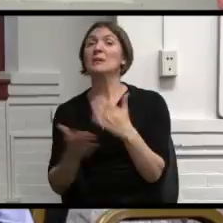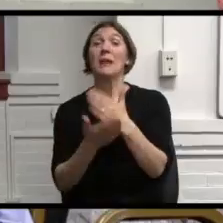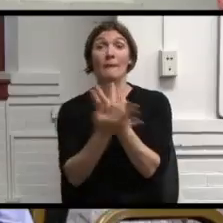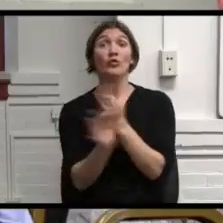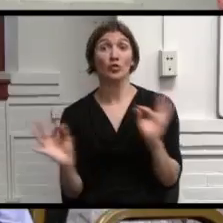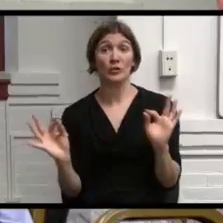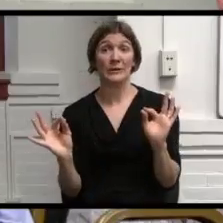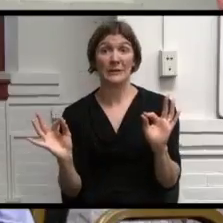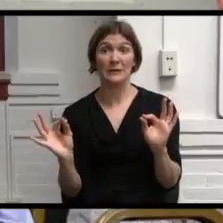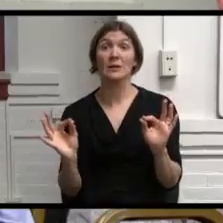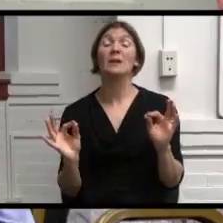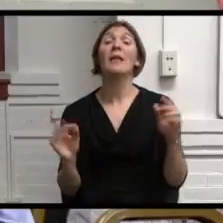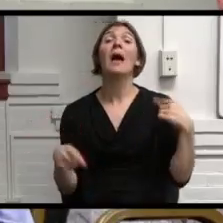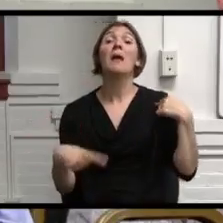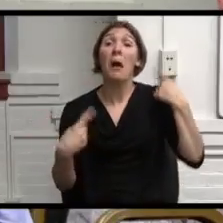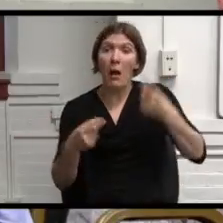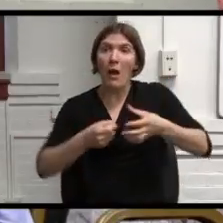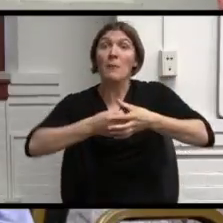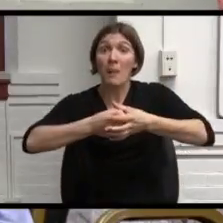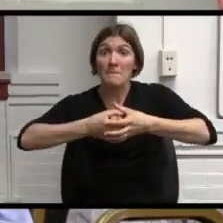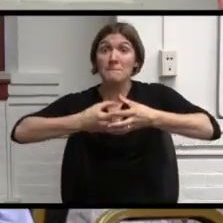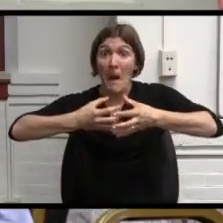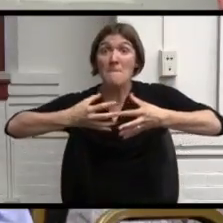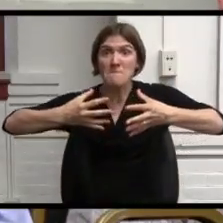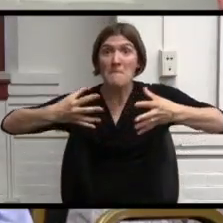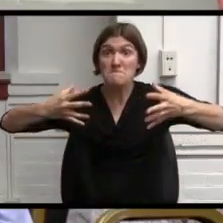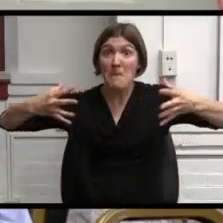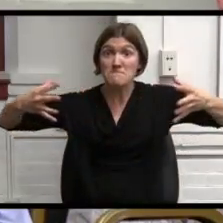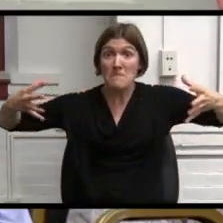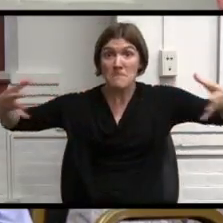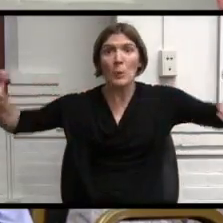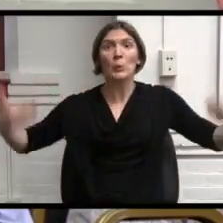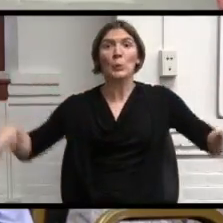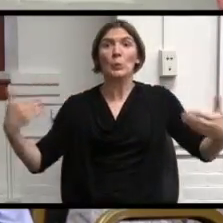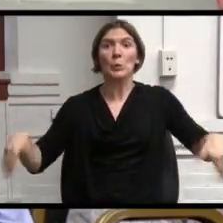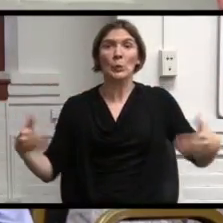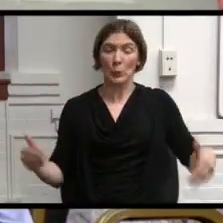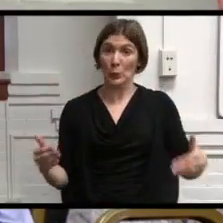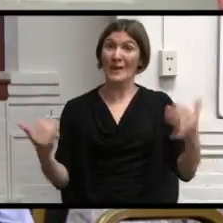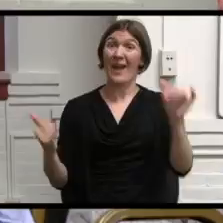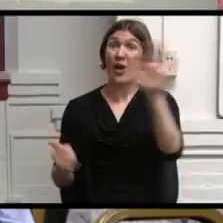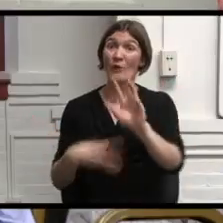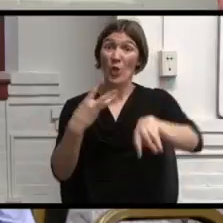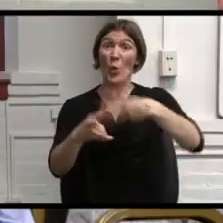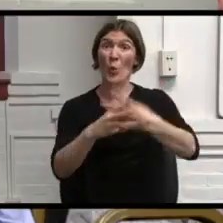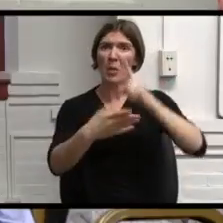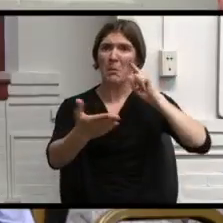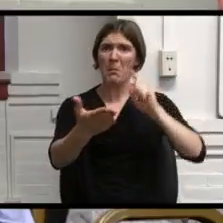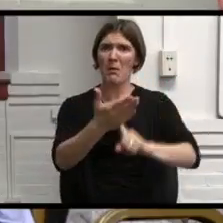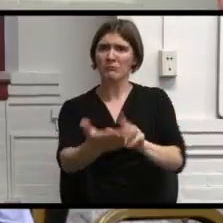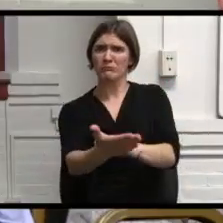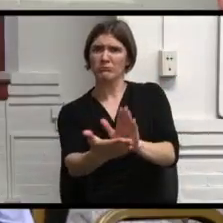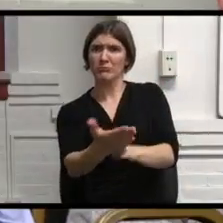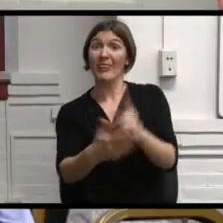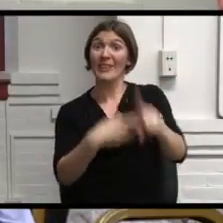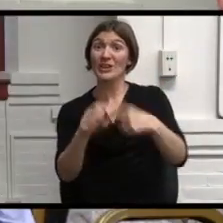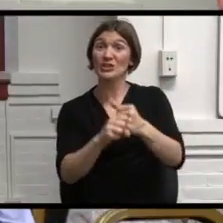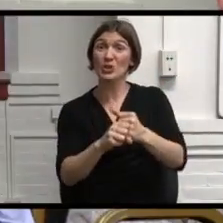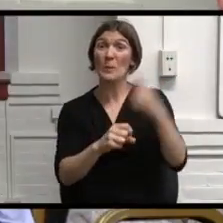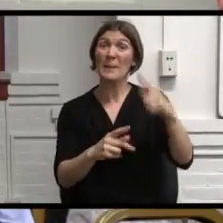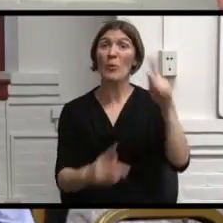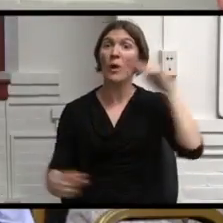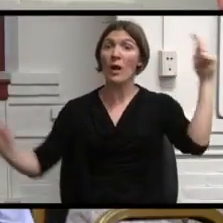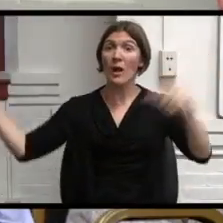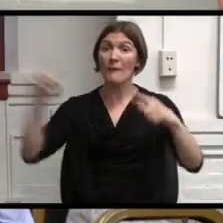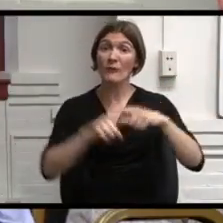Throughout the years, it has grown immensely. We have recognition from all over the world. This year, we have artists coming from as far